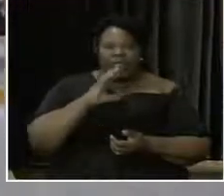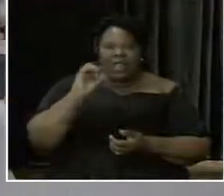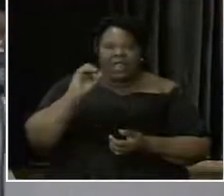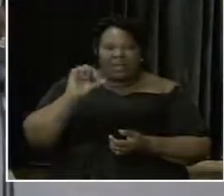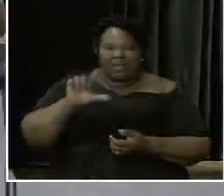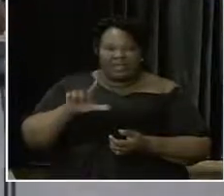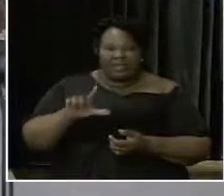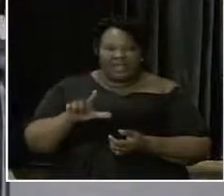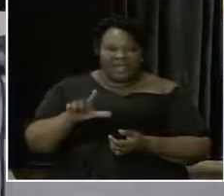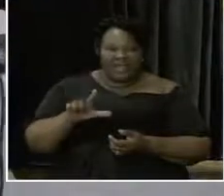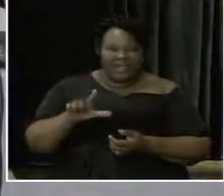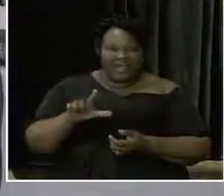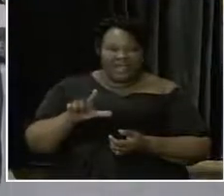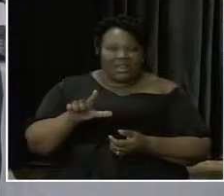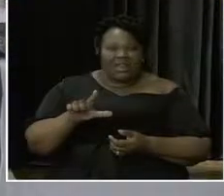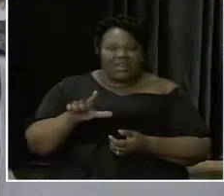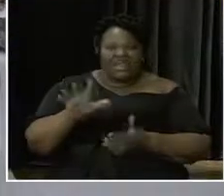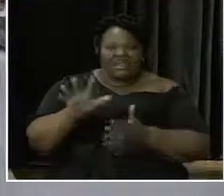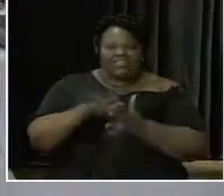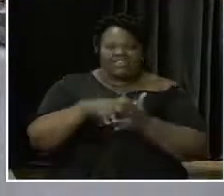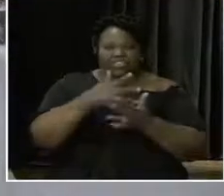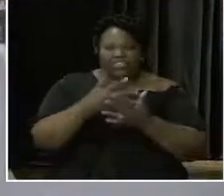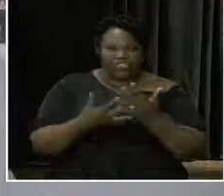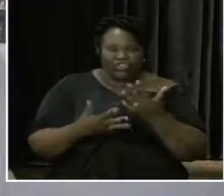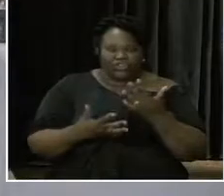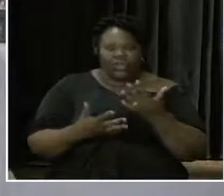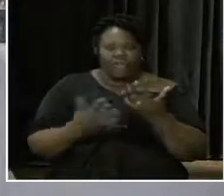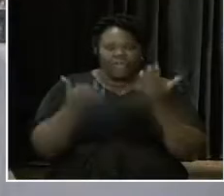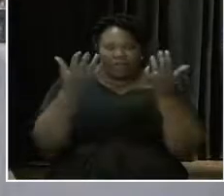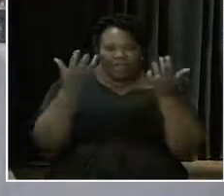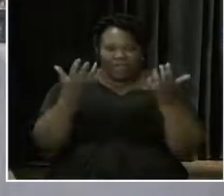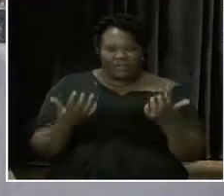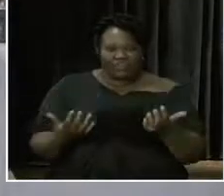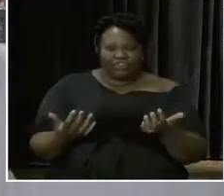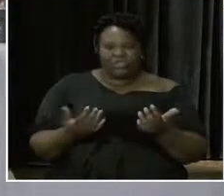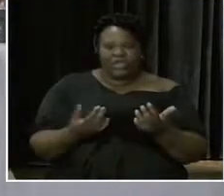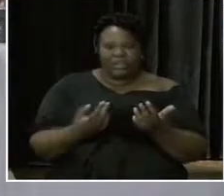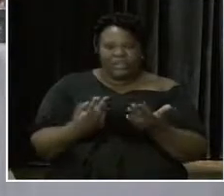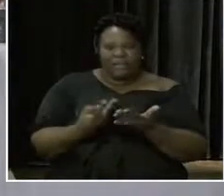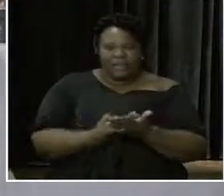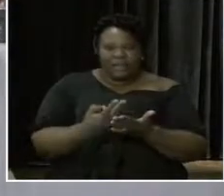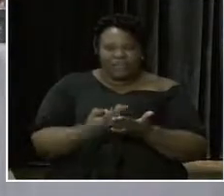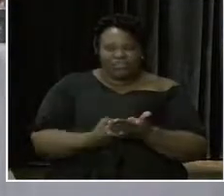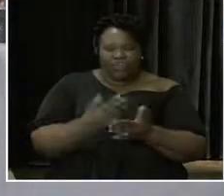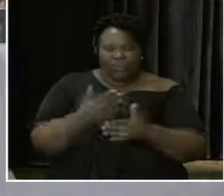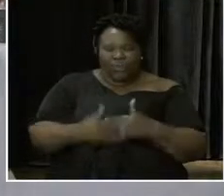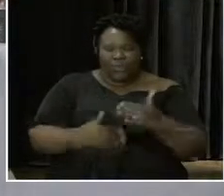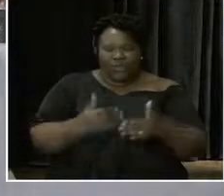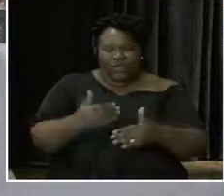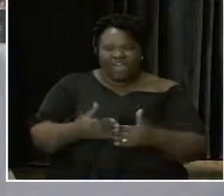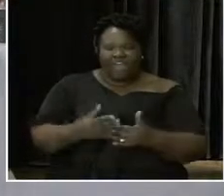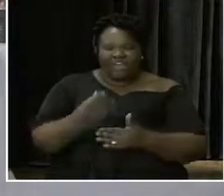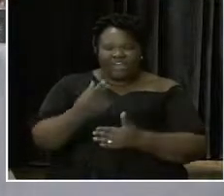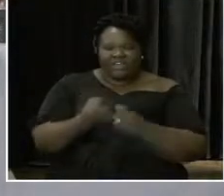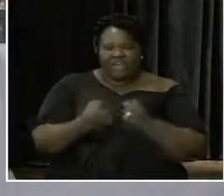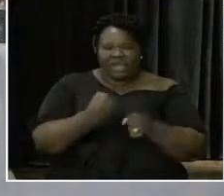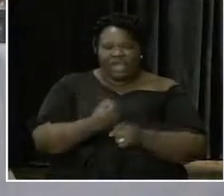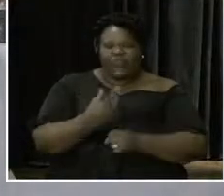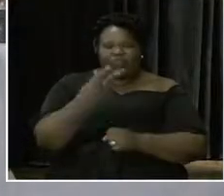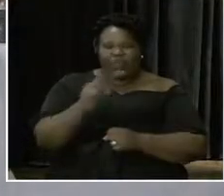7, schedule of key deadlines for budget preparation process for financial years 2022